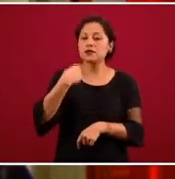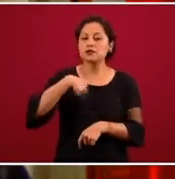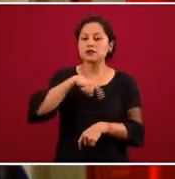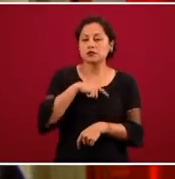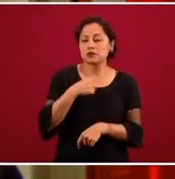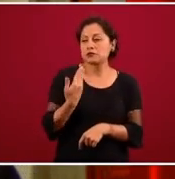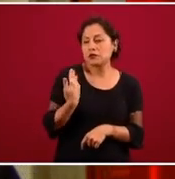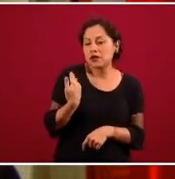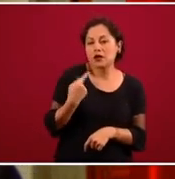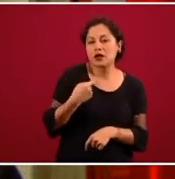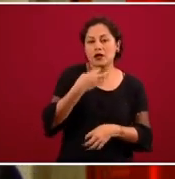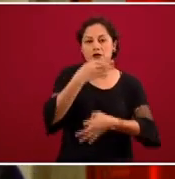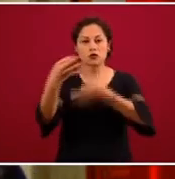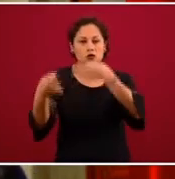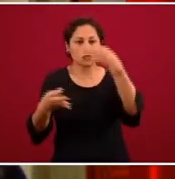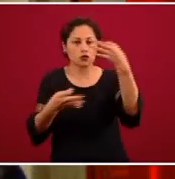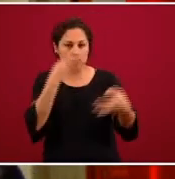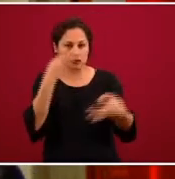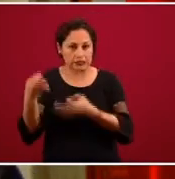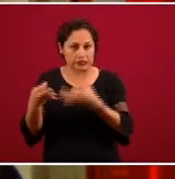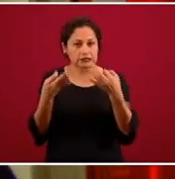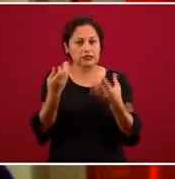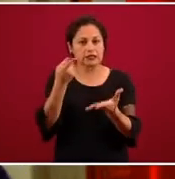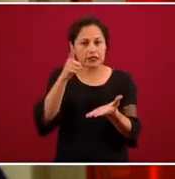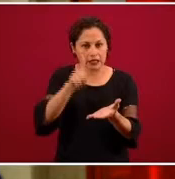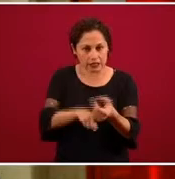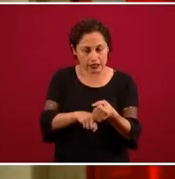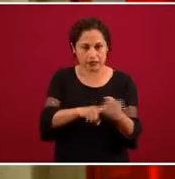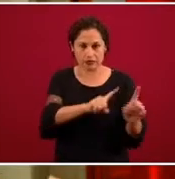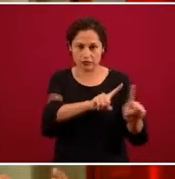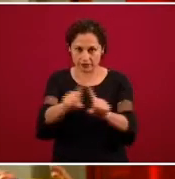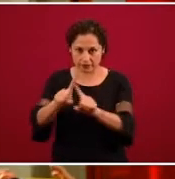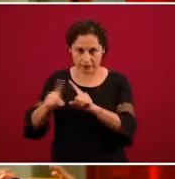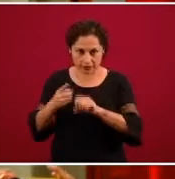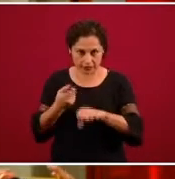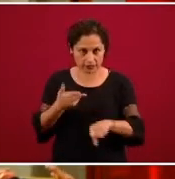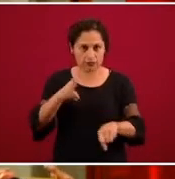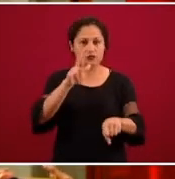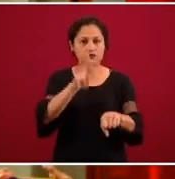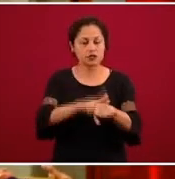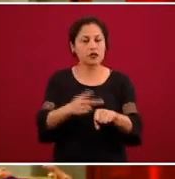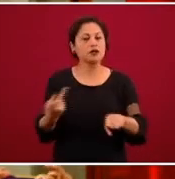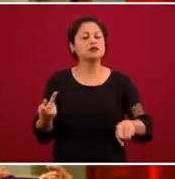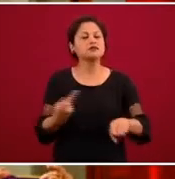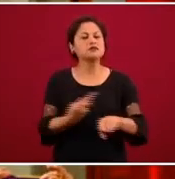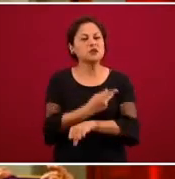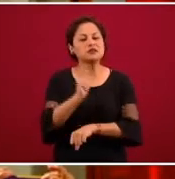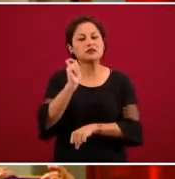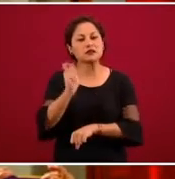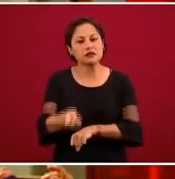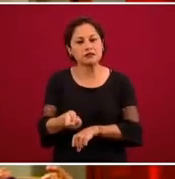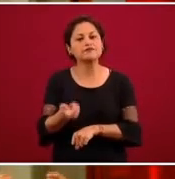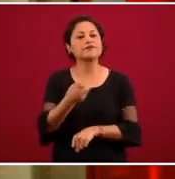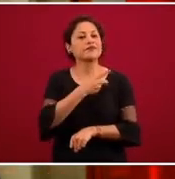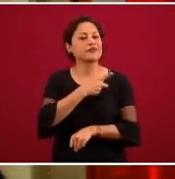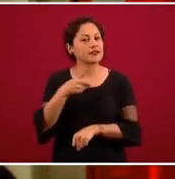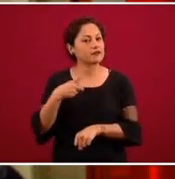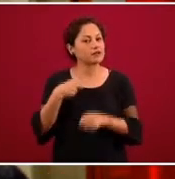So the thing is that safety within our hospitals, it really needed to